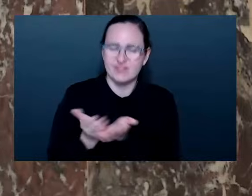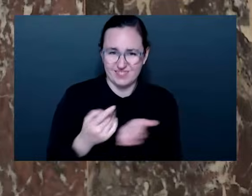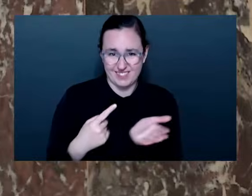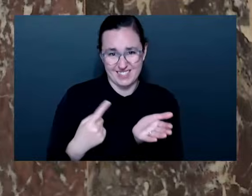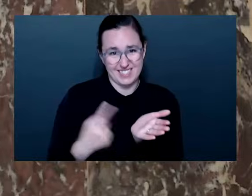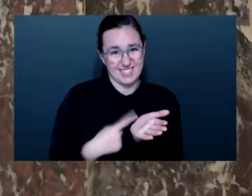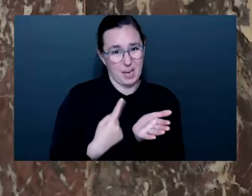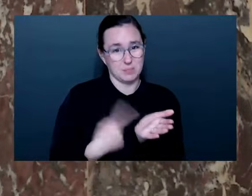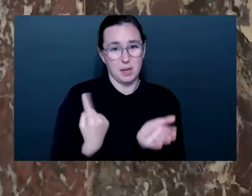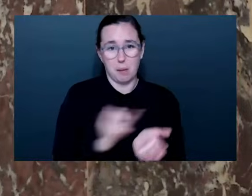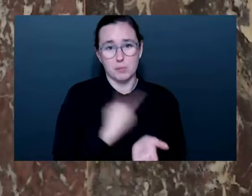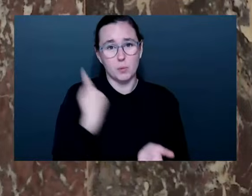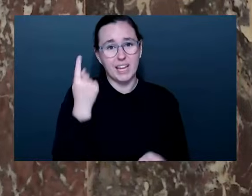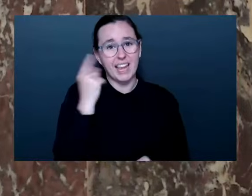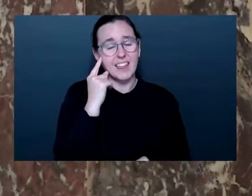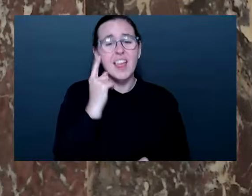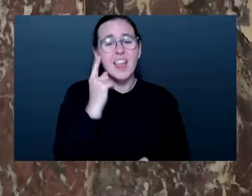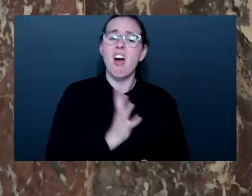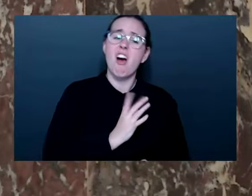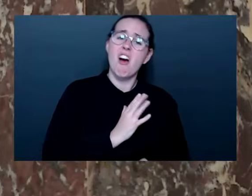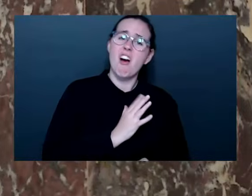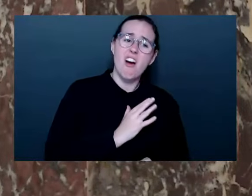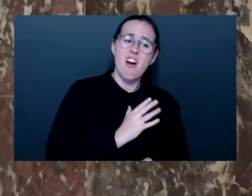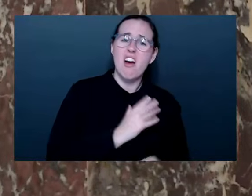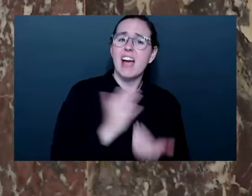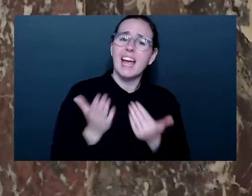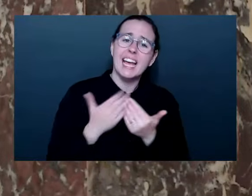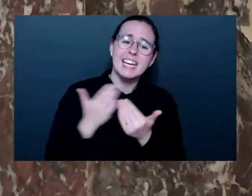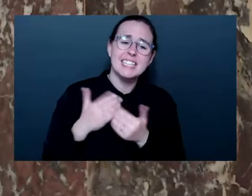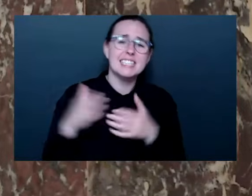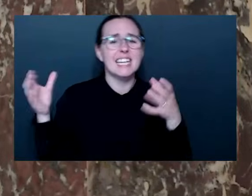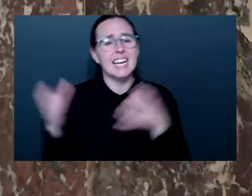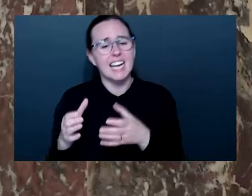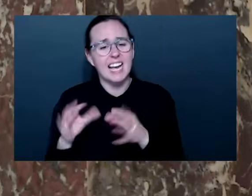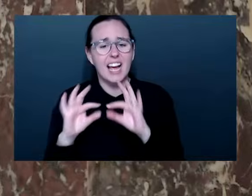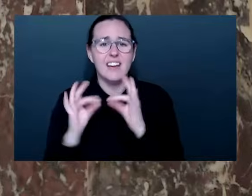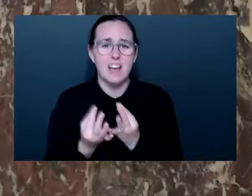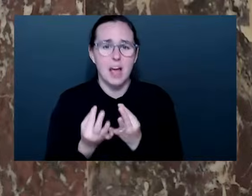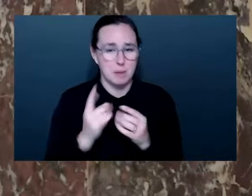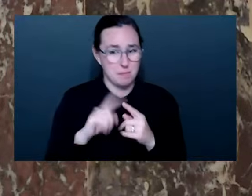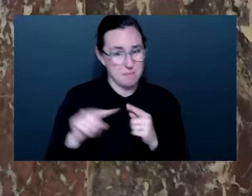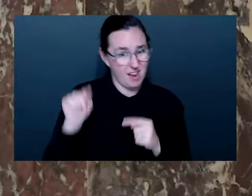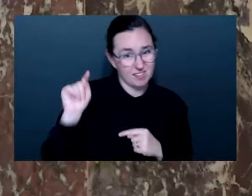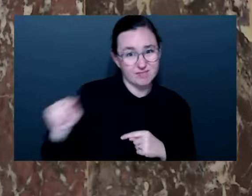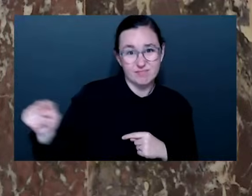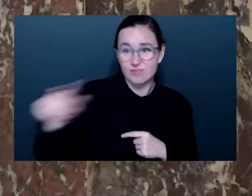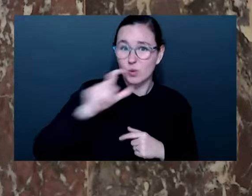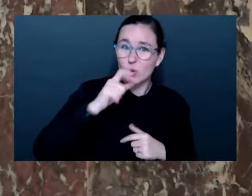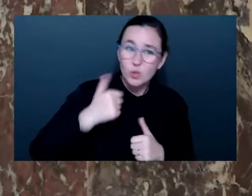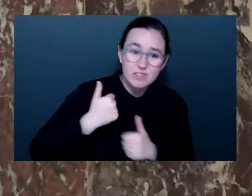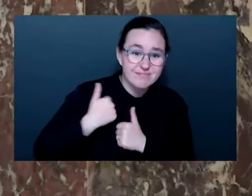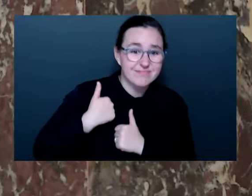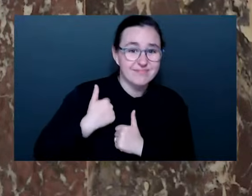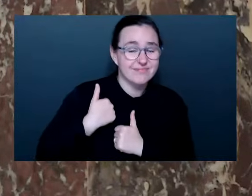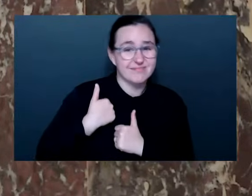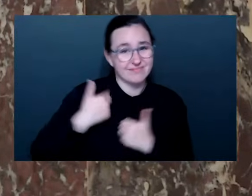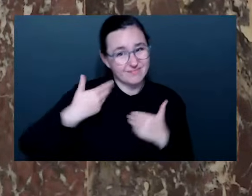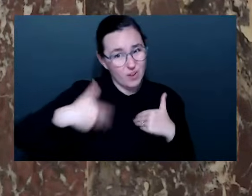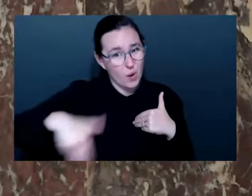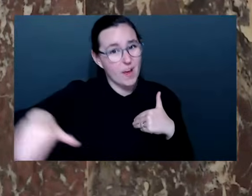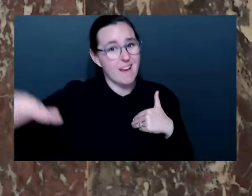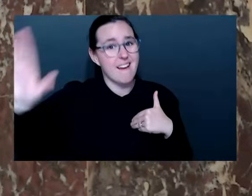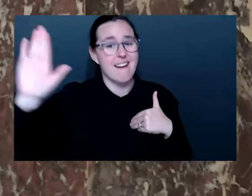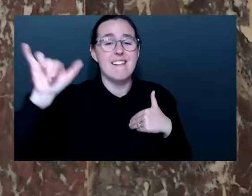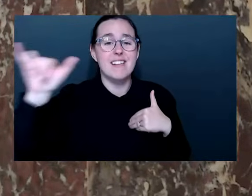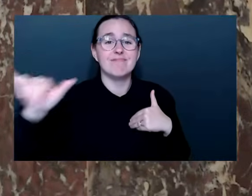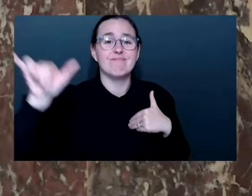serve our country give up holidays that you can't even imagine, give up memories that they'll never get back, all to ensure that people like us get to come into this house. So